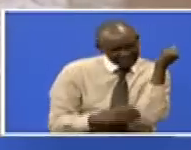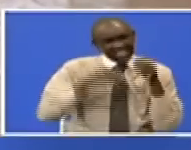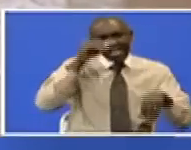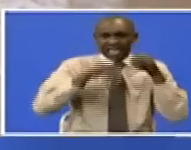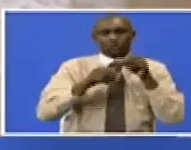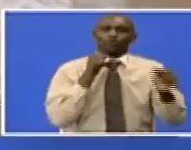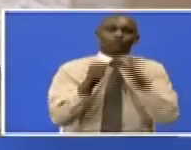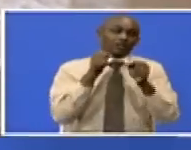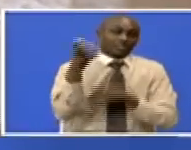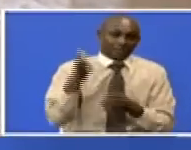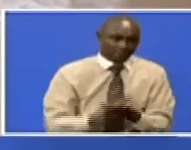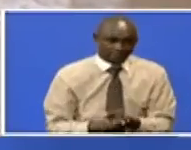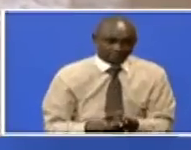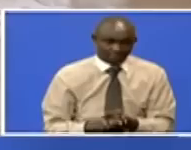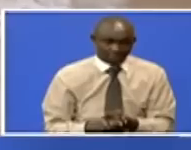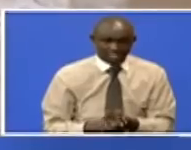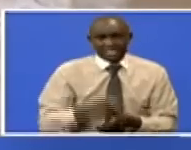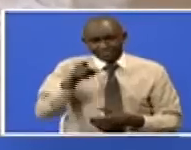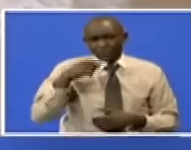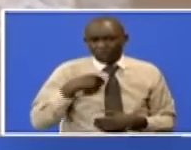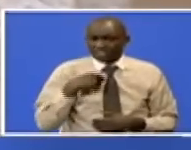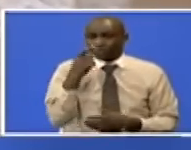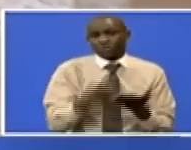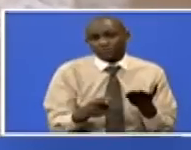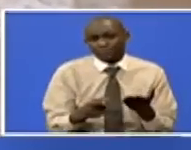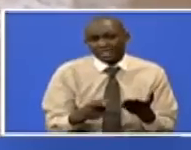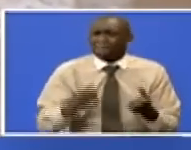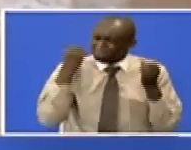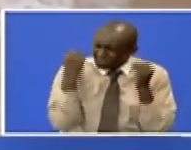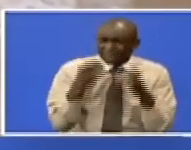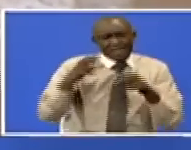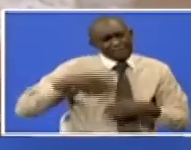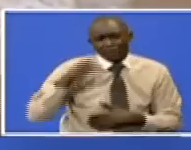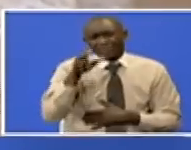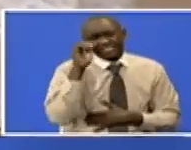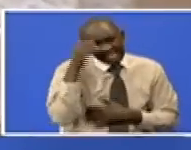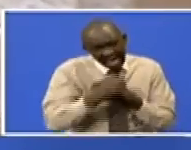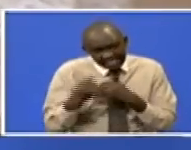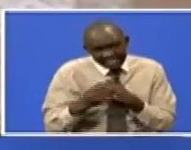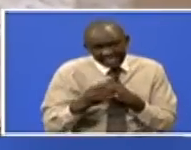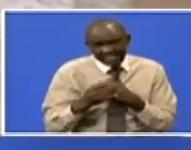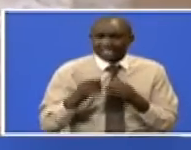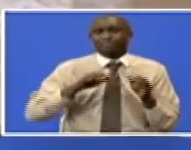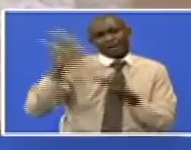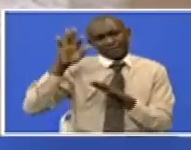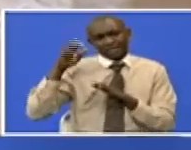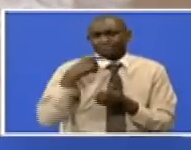history. For us to be perceived as specimens to represent women, so many in this country, and you're sitting in Parliament,